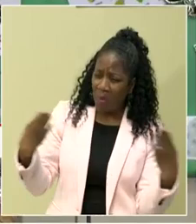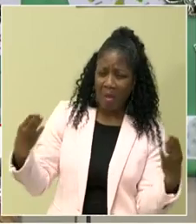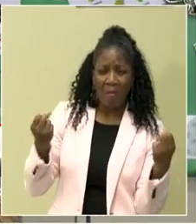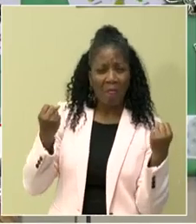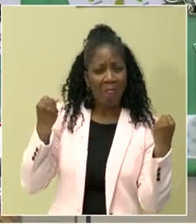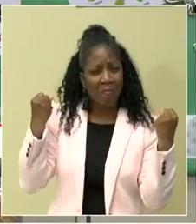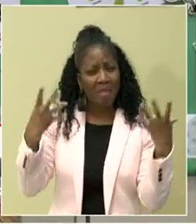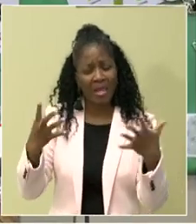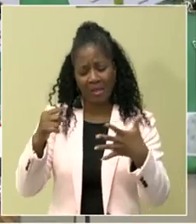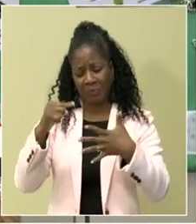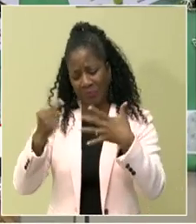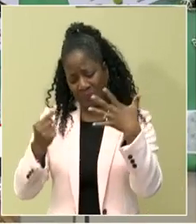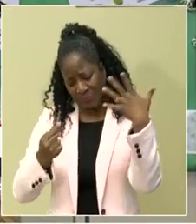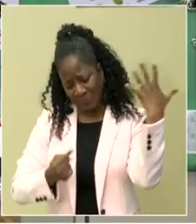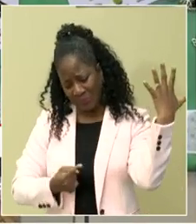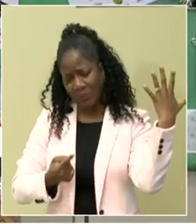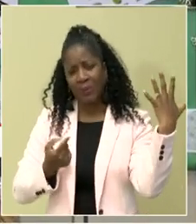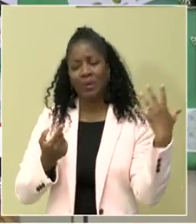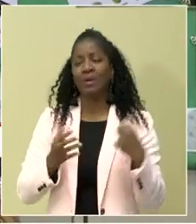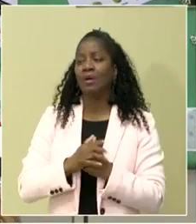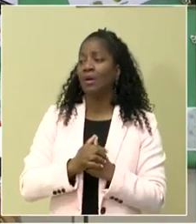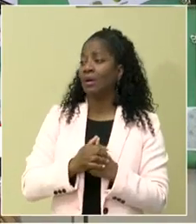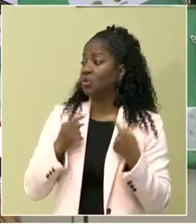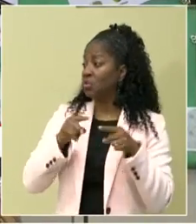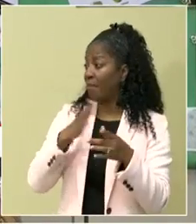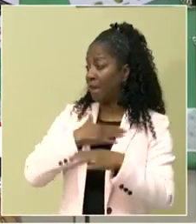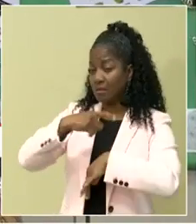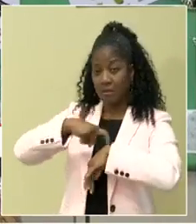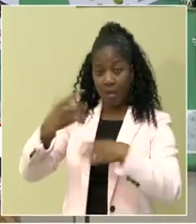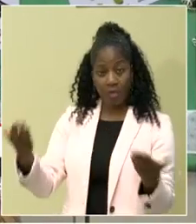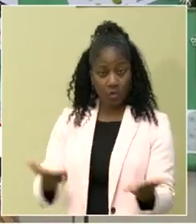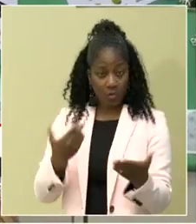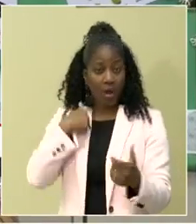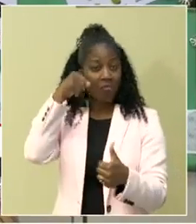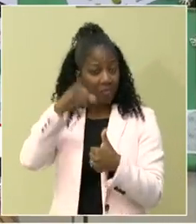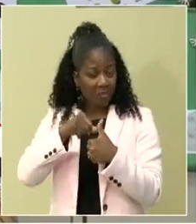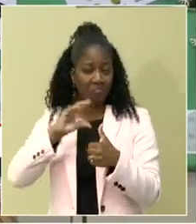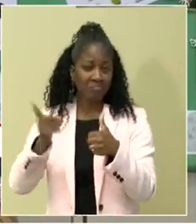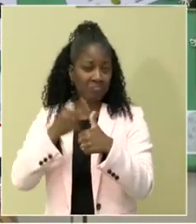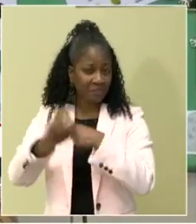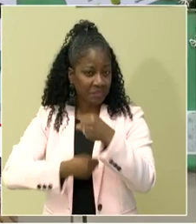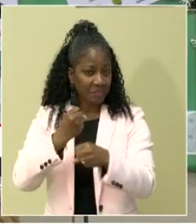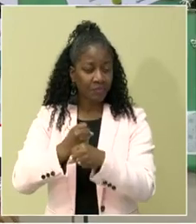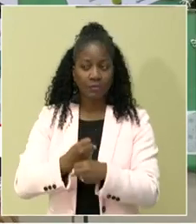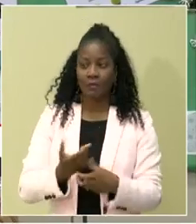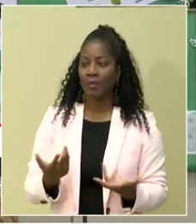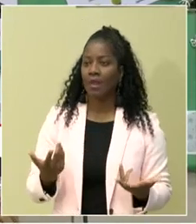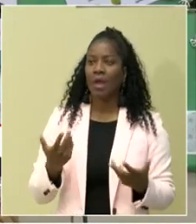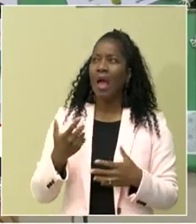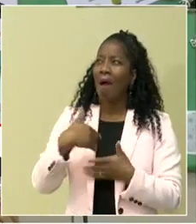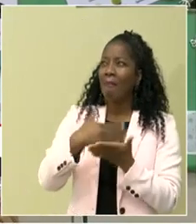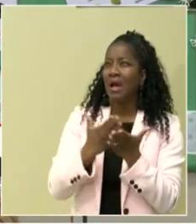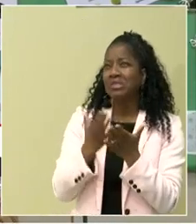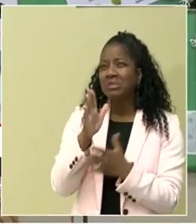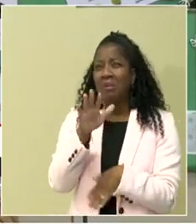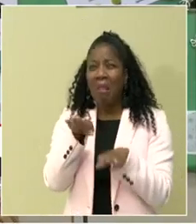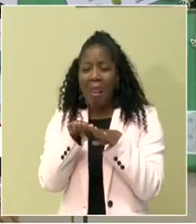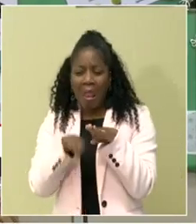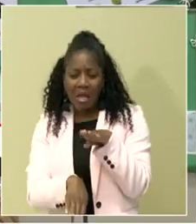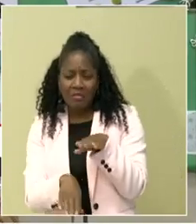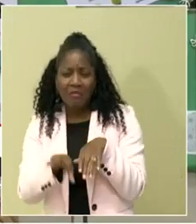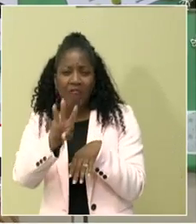so much. During my tenure here, I remember my first year, our budget was less than $40